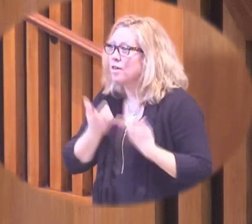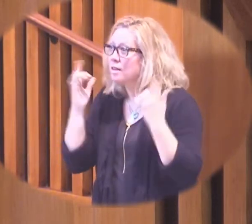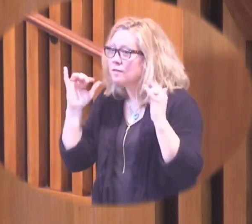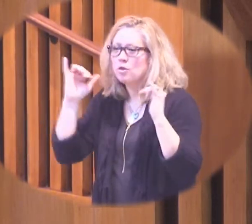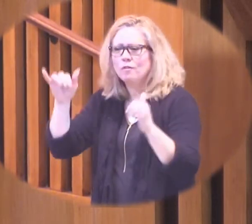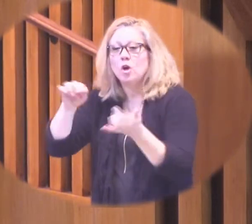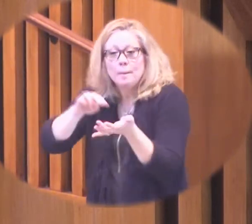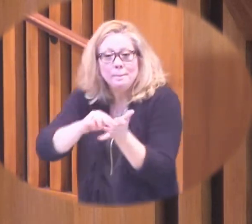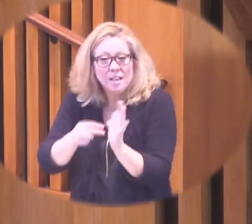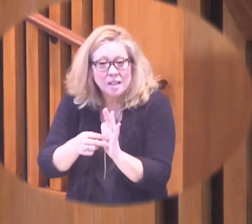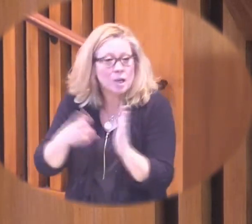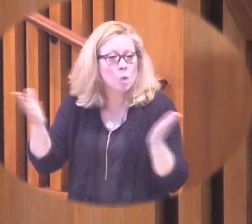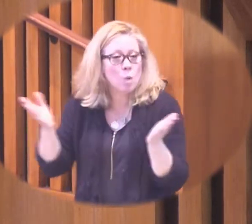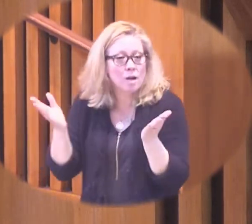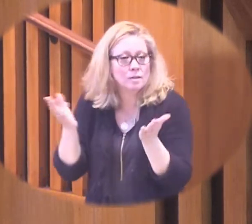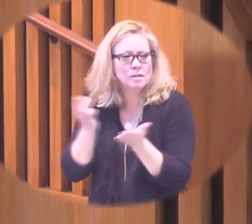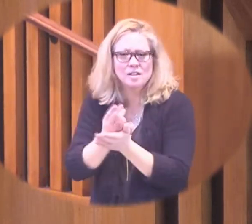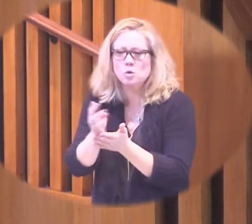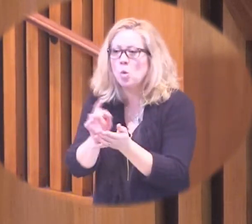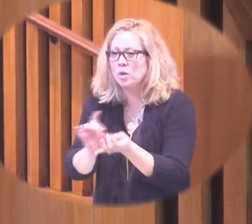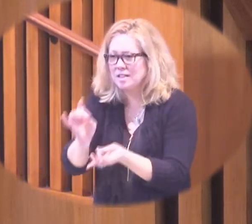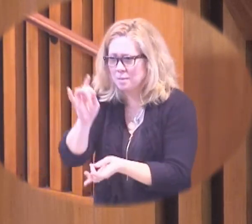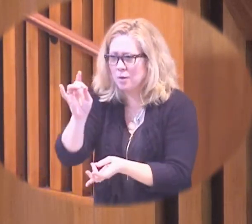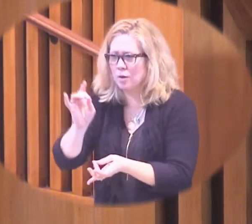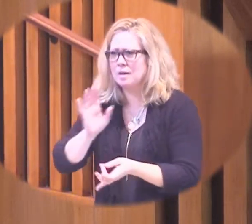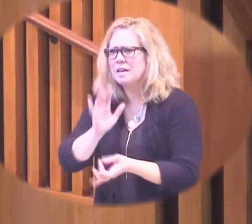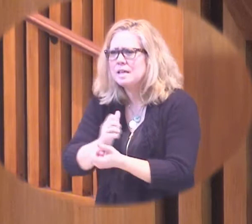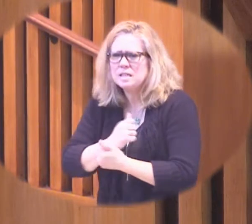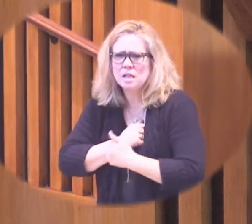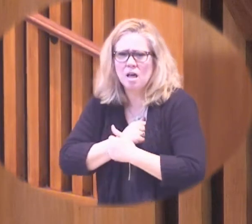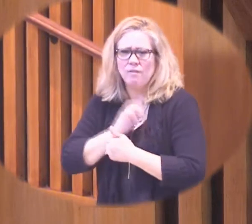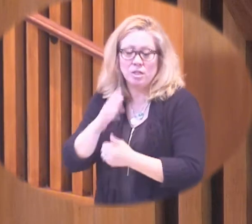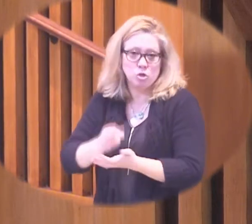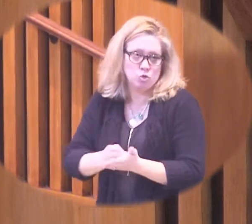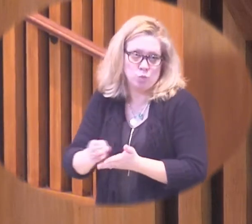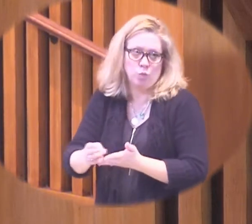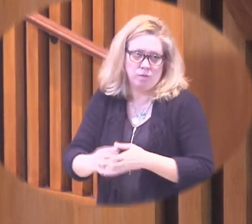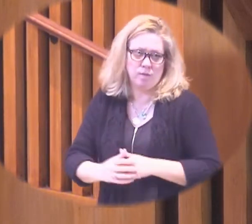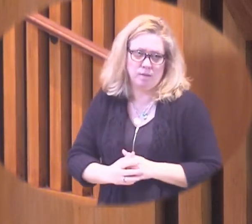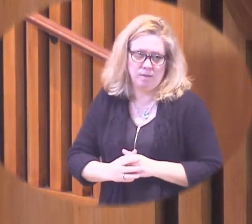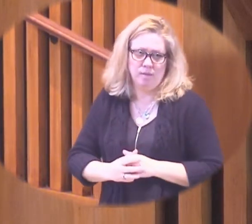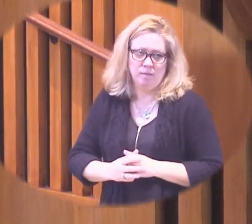spirit, his love, his truth.